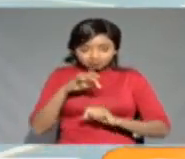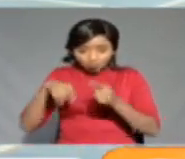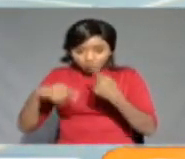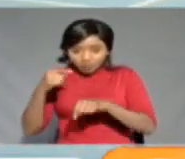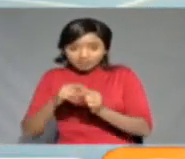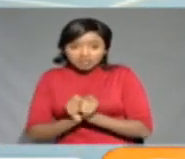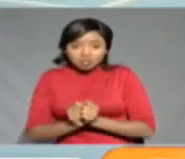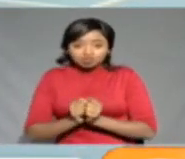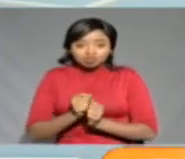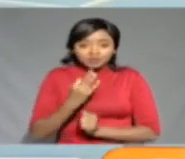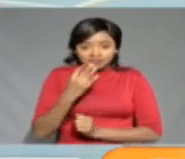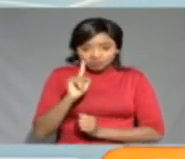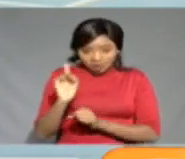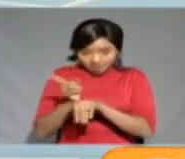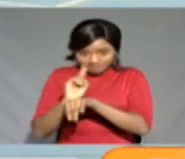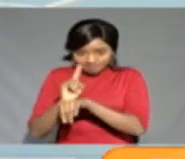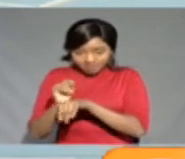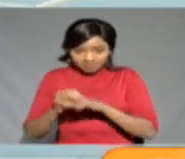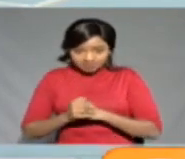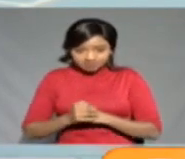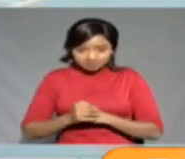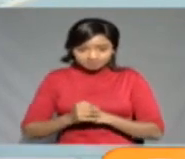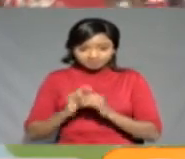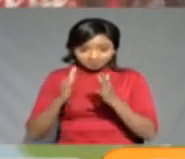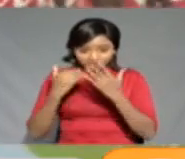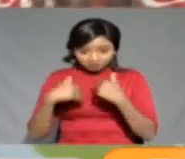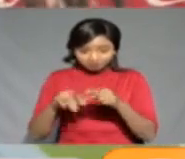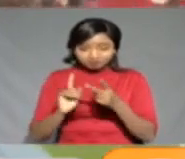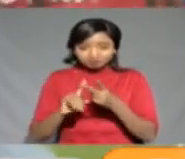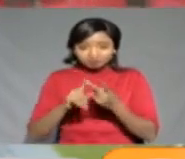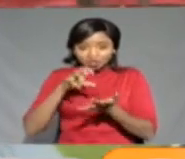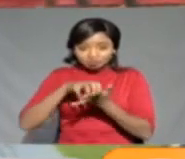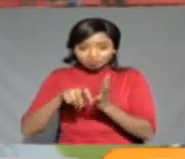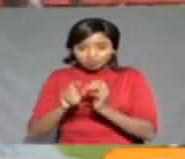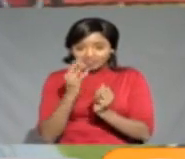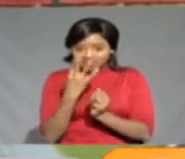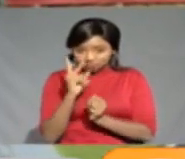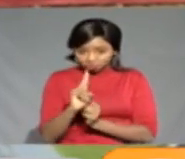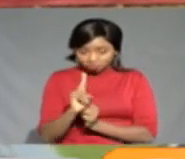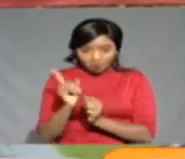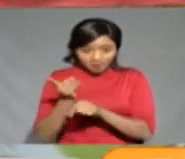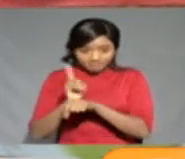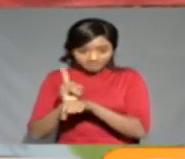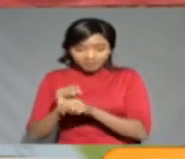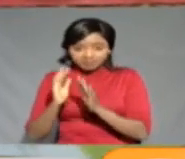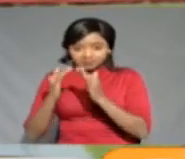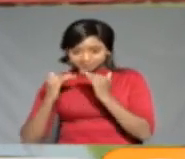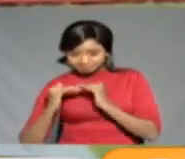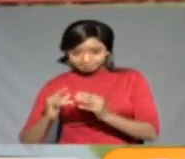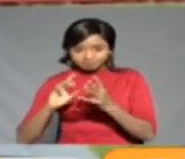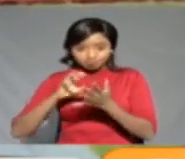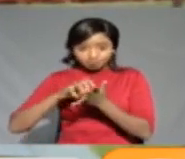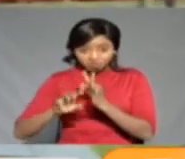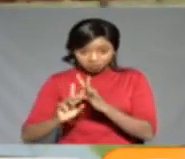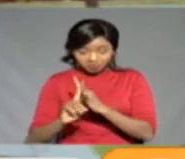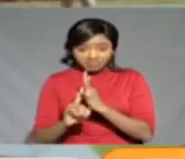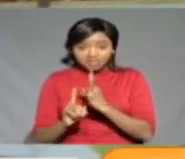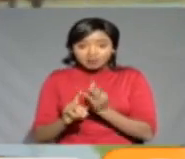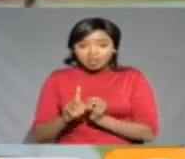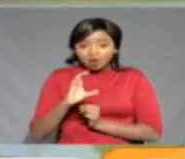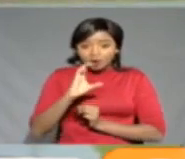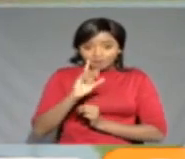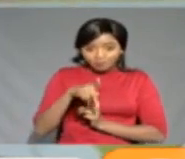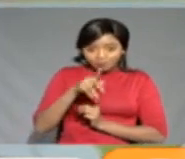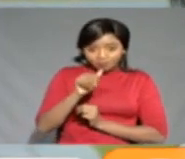31 minutes 50.44 seconds. Aprot was second in 32 minutes 10.94 seconds ahead of Pauline Wangoi from